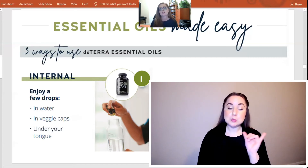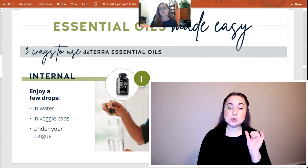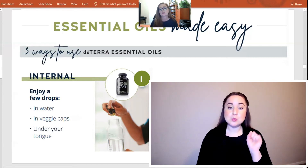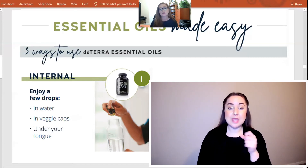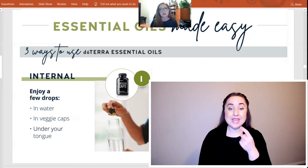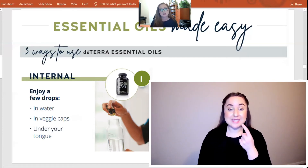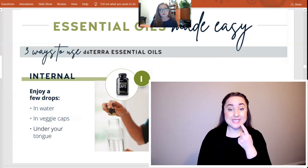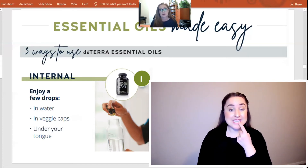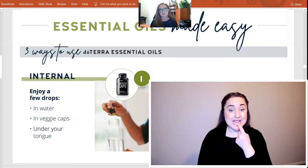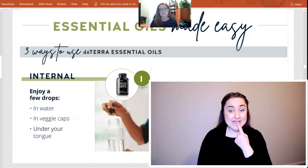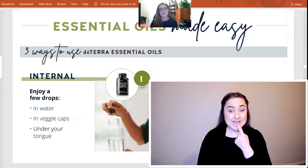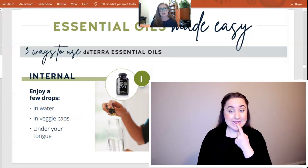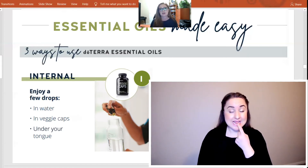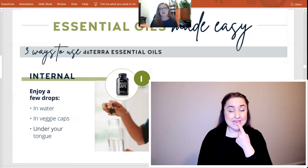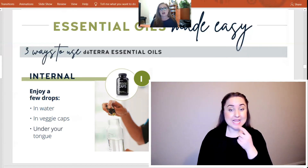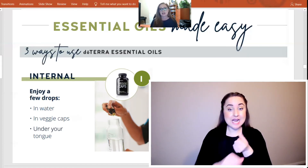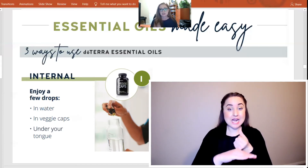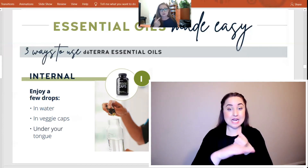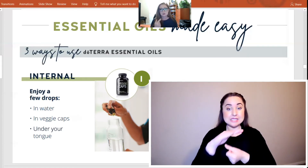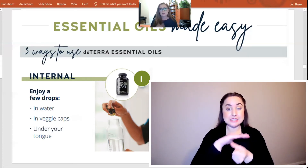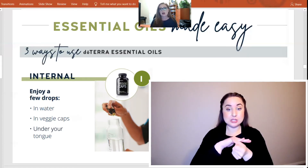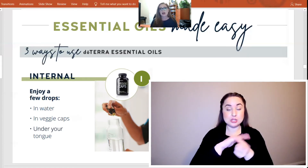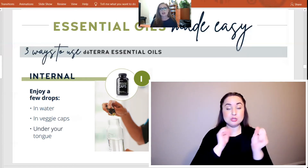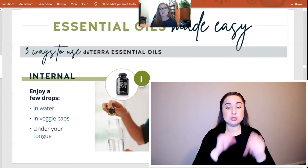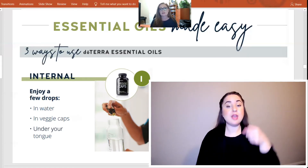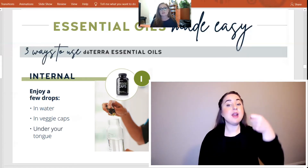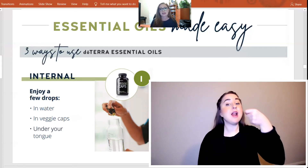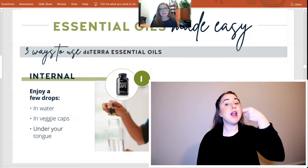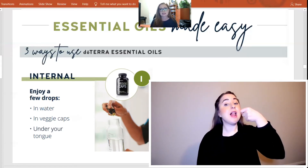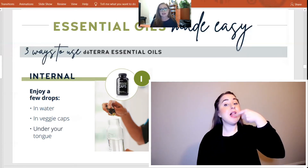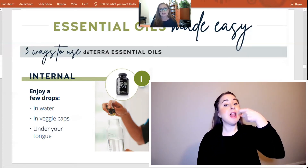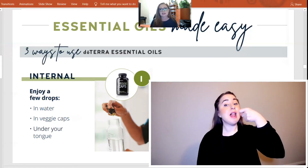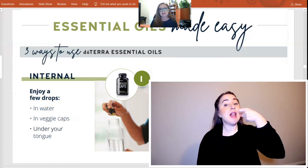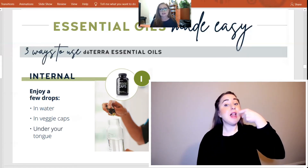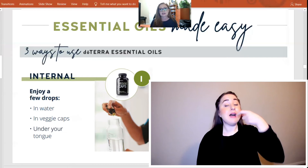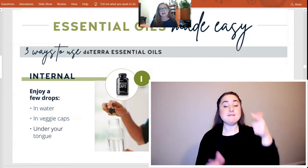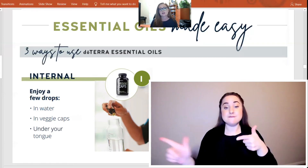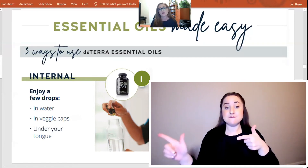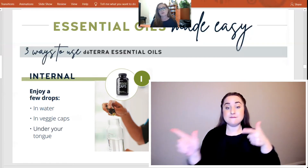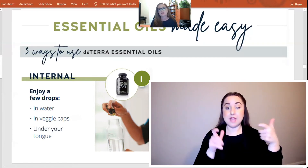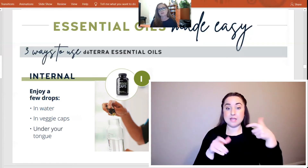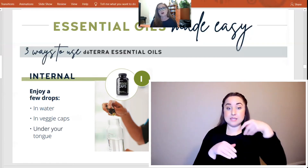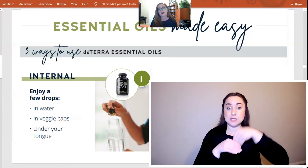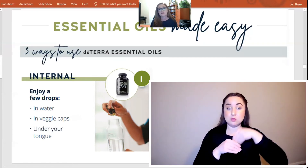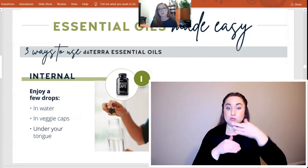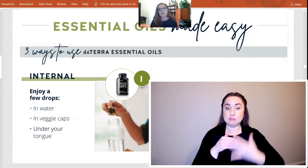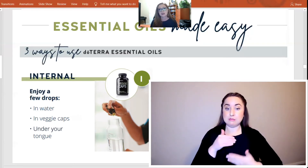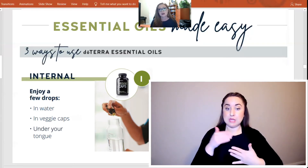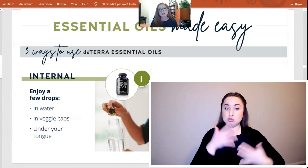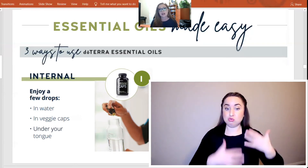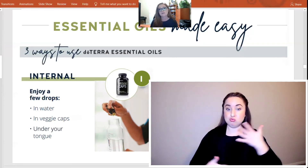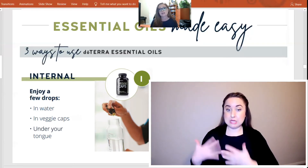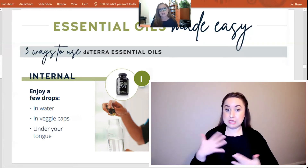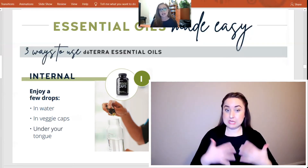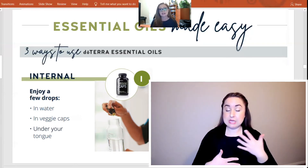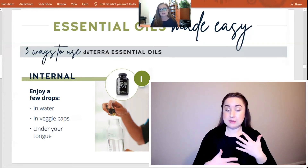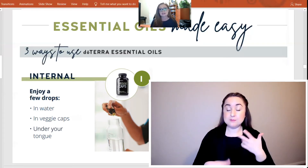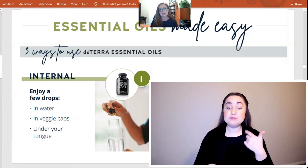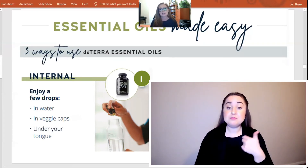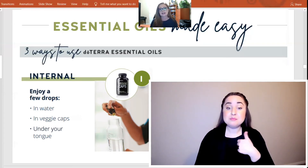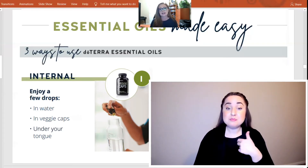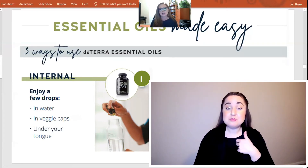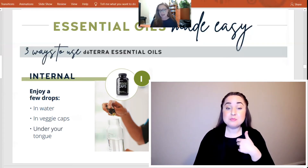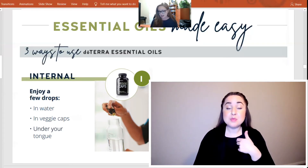way into your bloodstream. I do apply frankincense and copaiva under my tongue every day